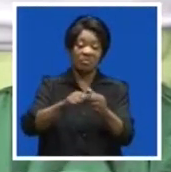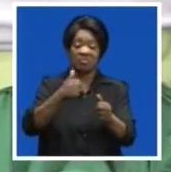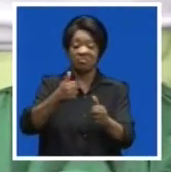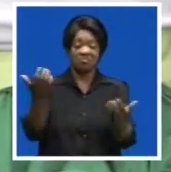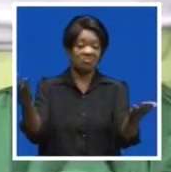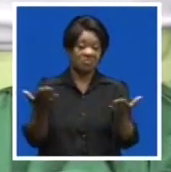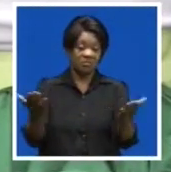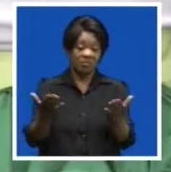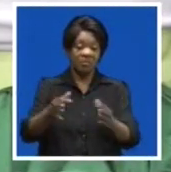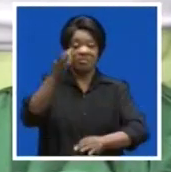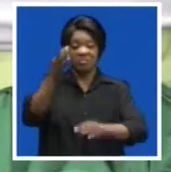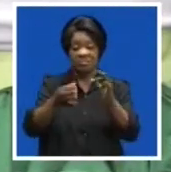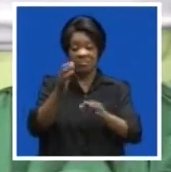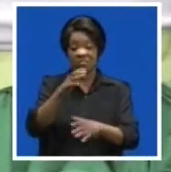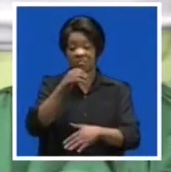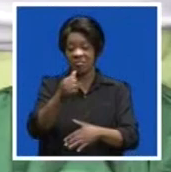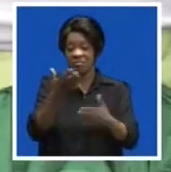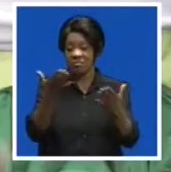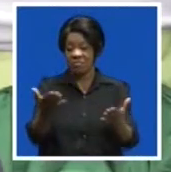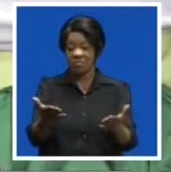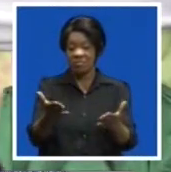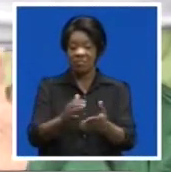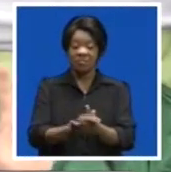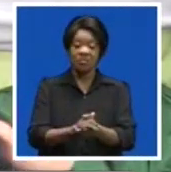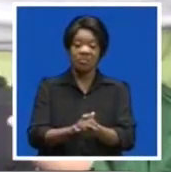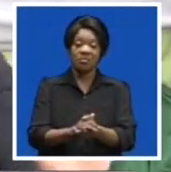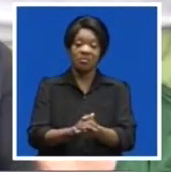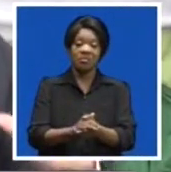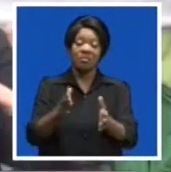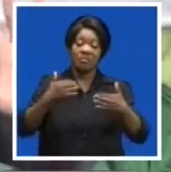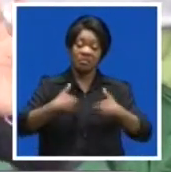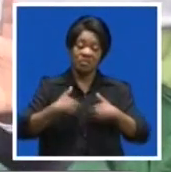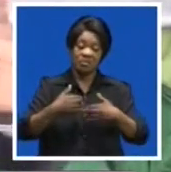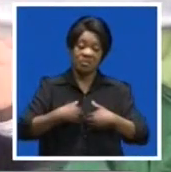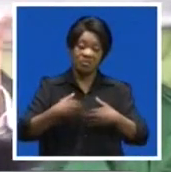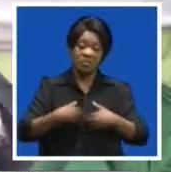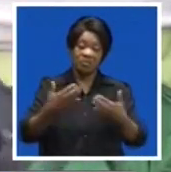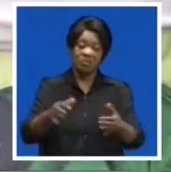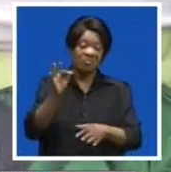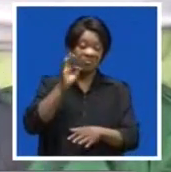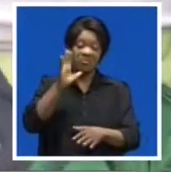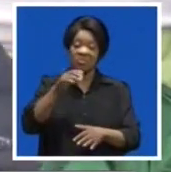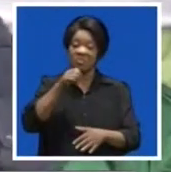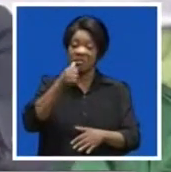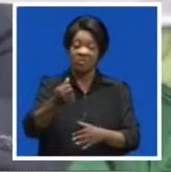If we don't talk to each other, if we have groups and levels in church,